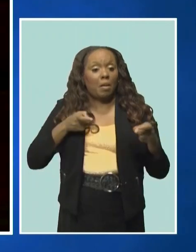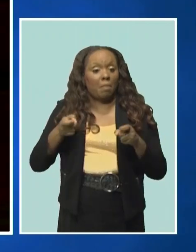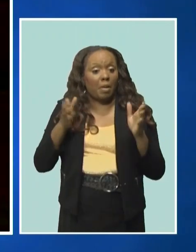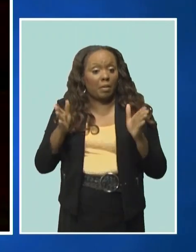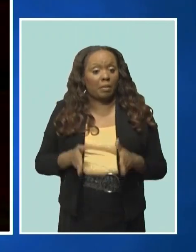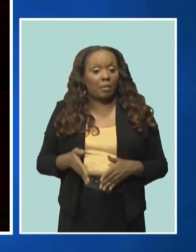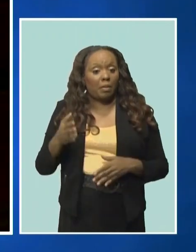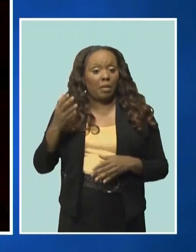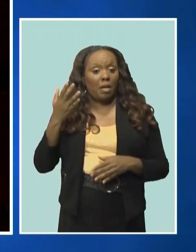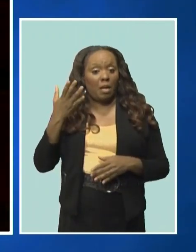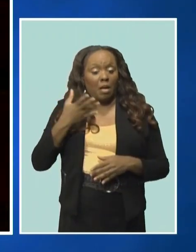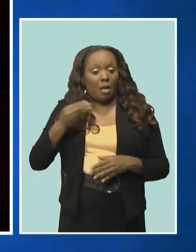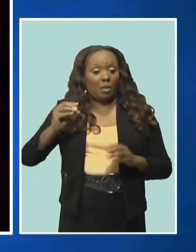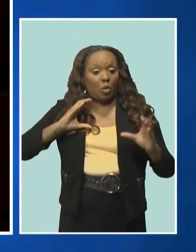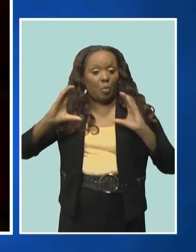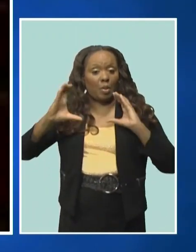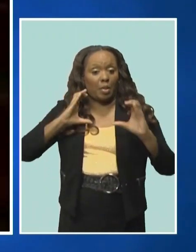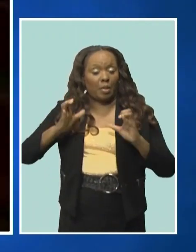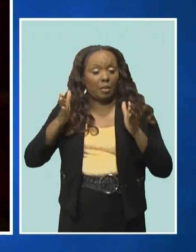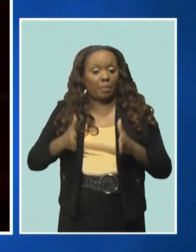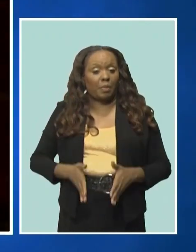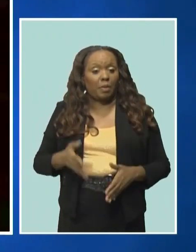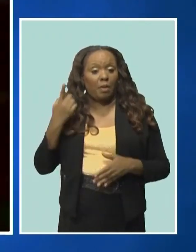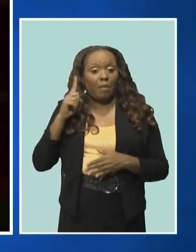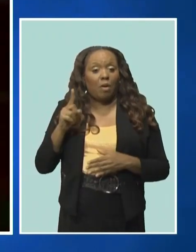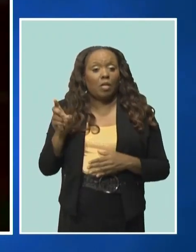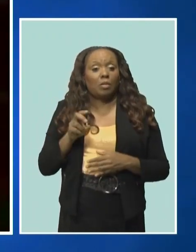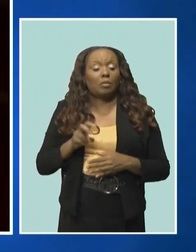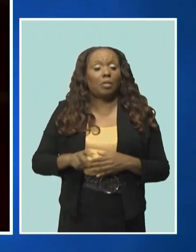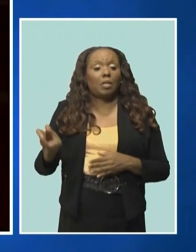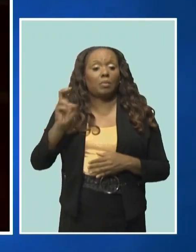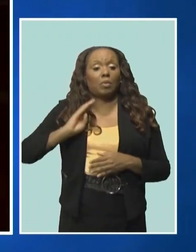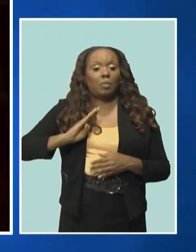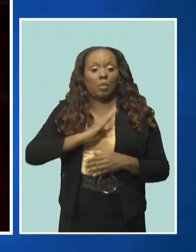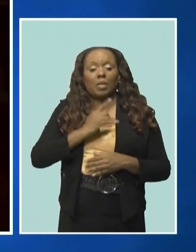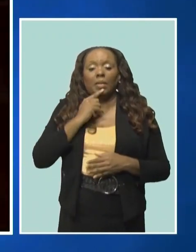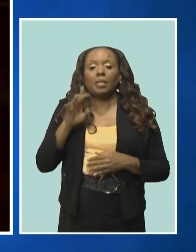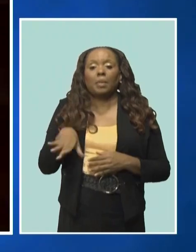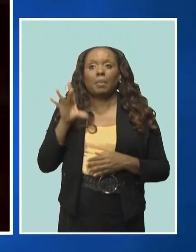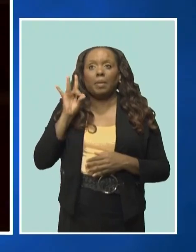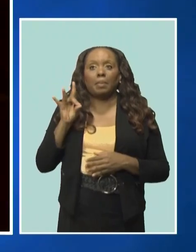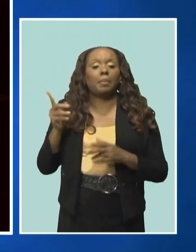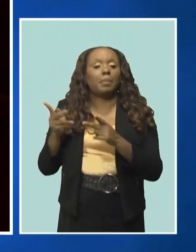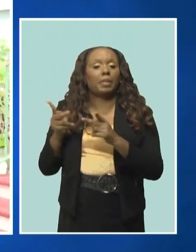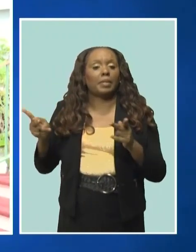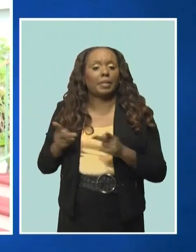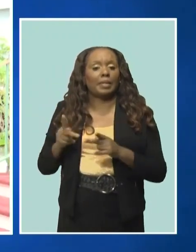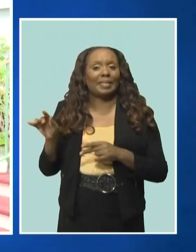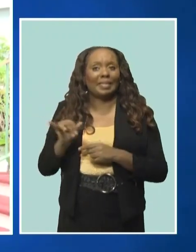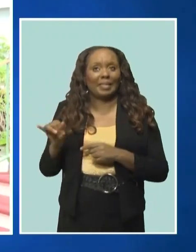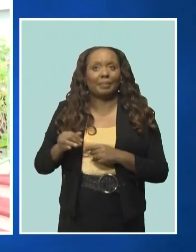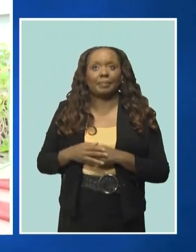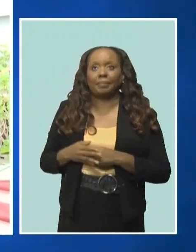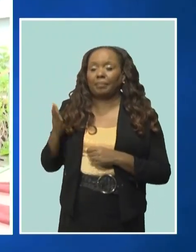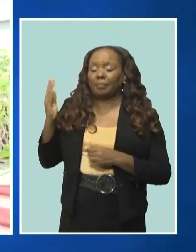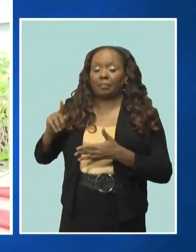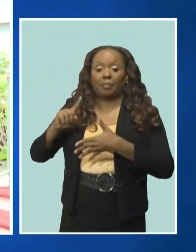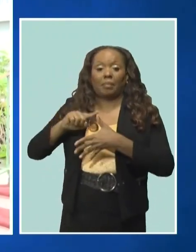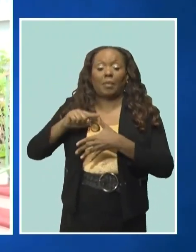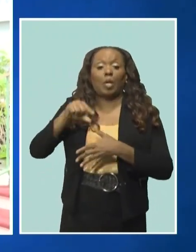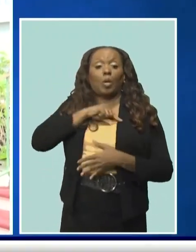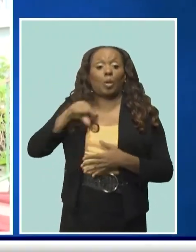at the Transport Board, Linda Holder, says the pickup locations remain the same. Those will be Queen's